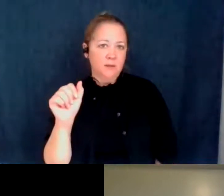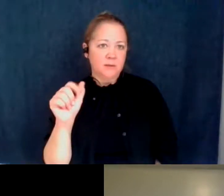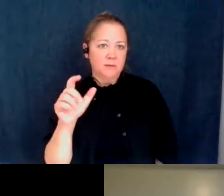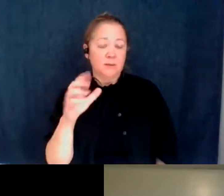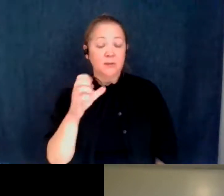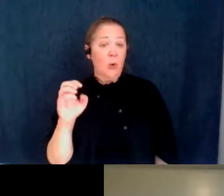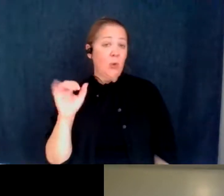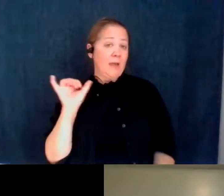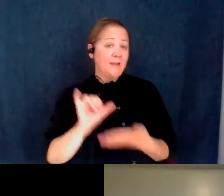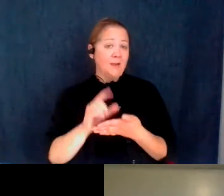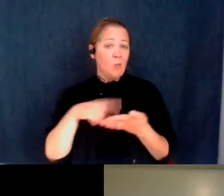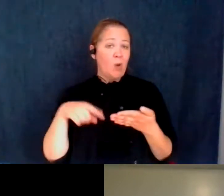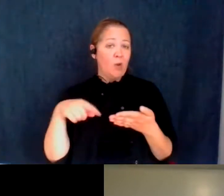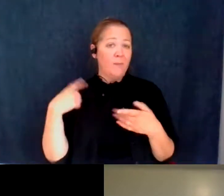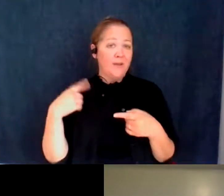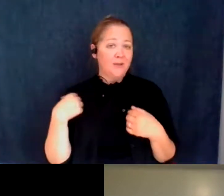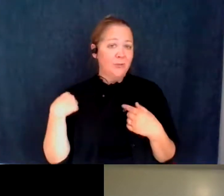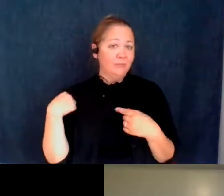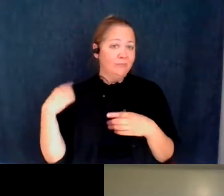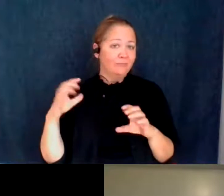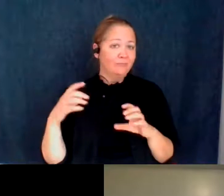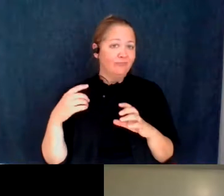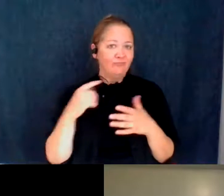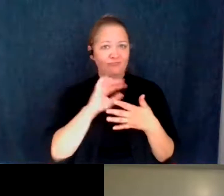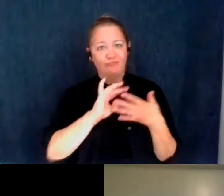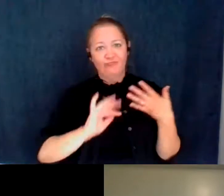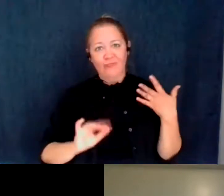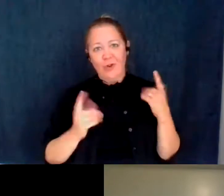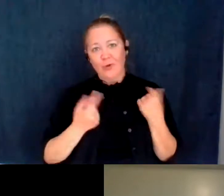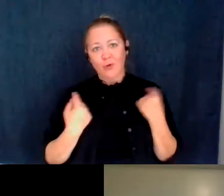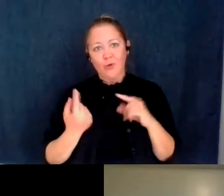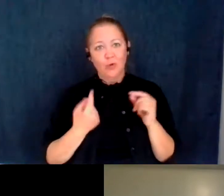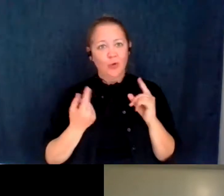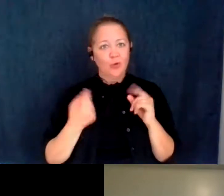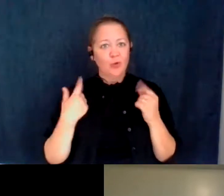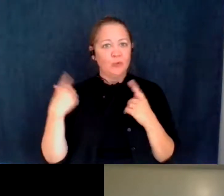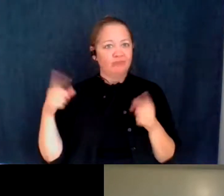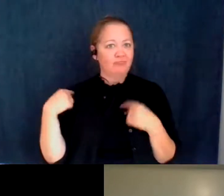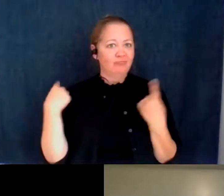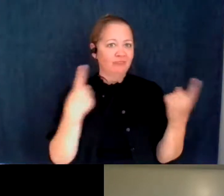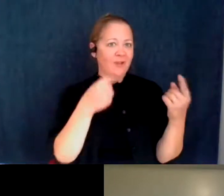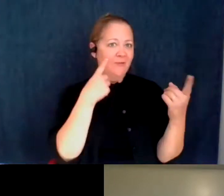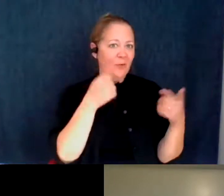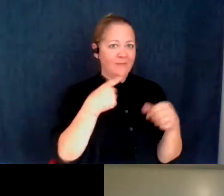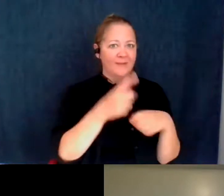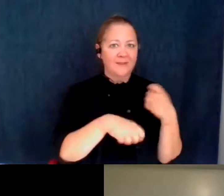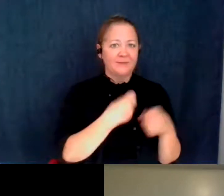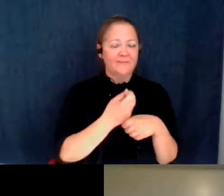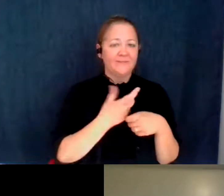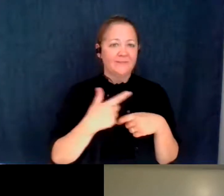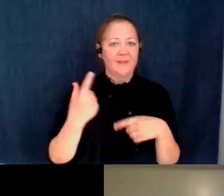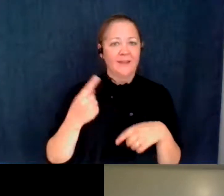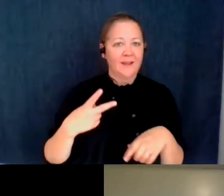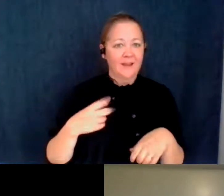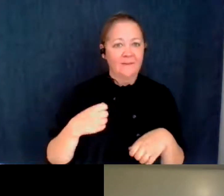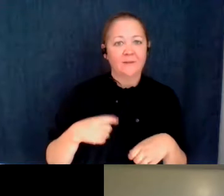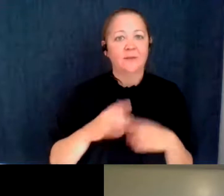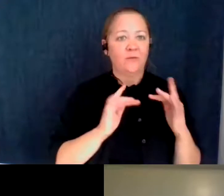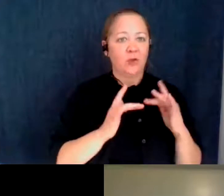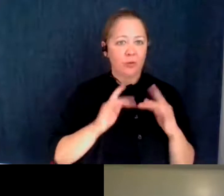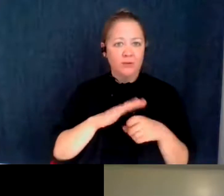space. Wow. Thanks, Michelle. That sounds like a lot of great programming, not